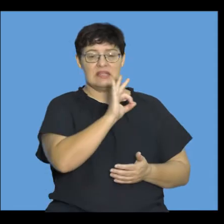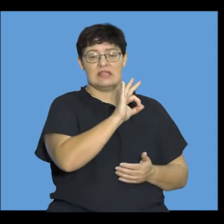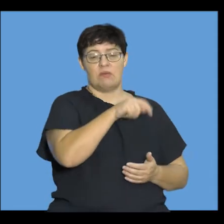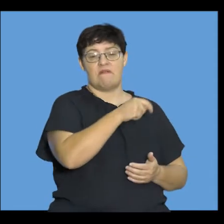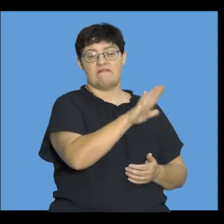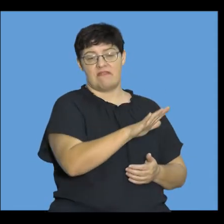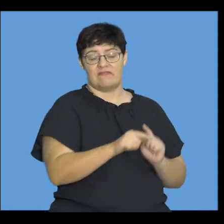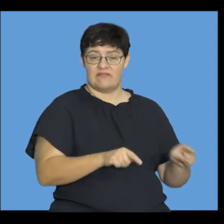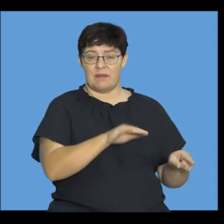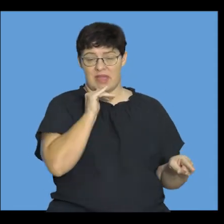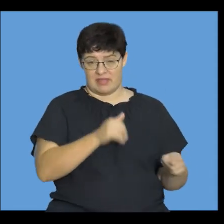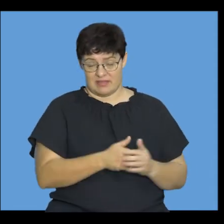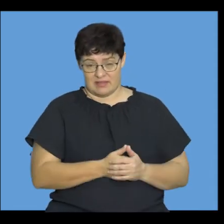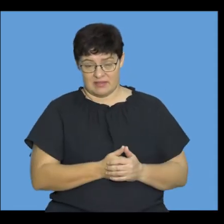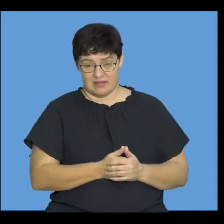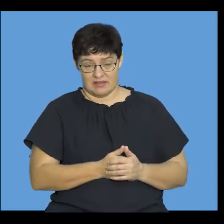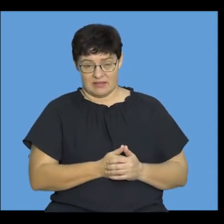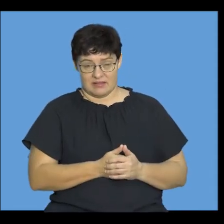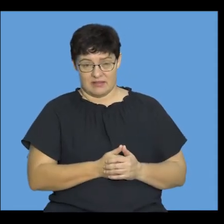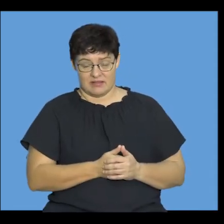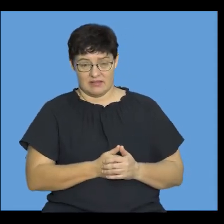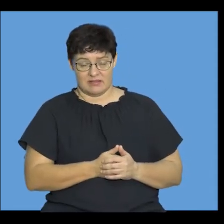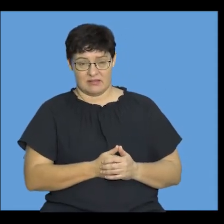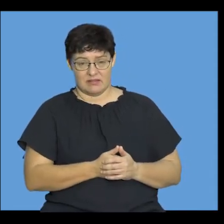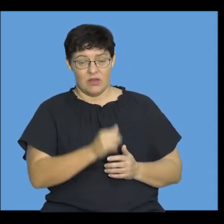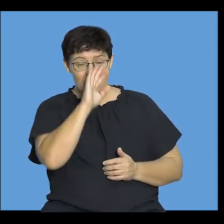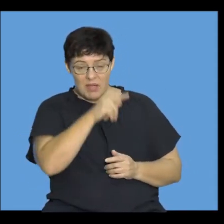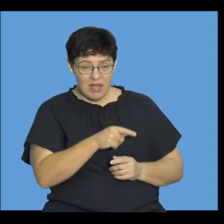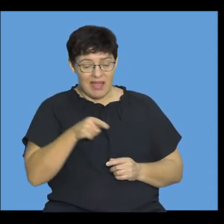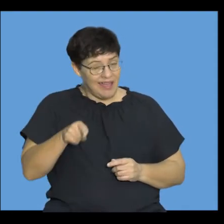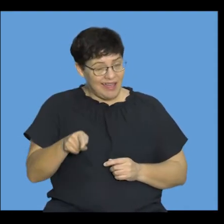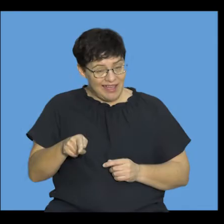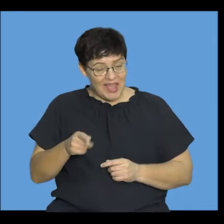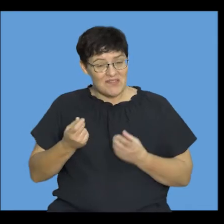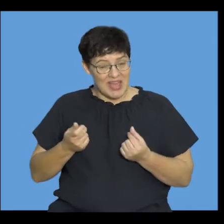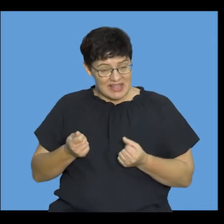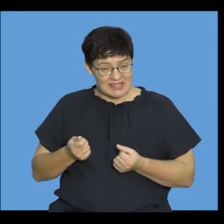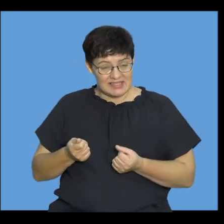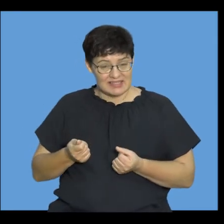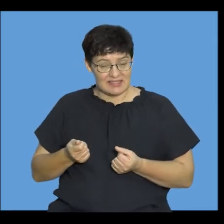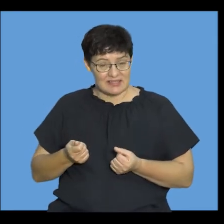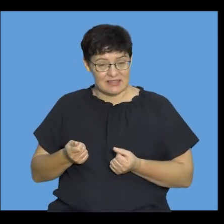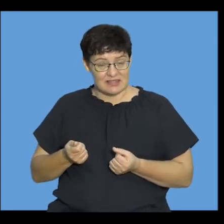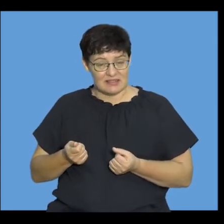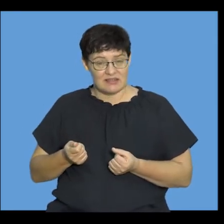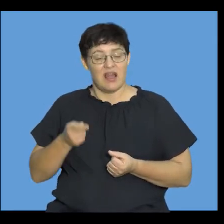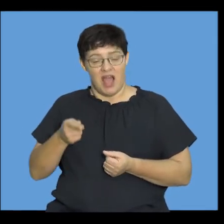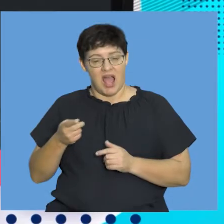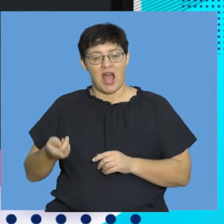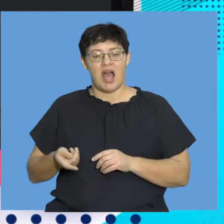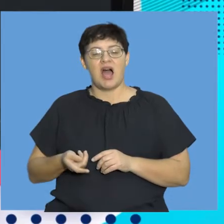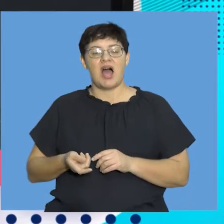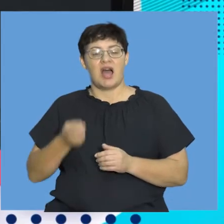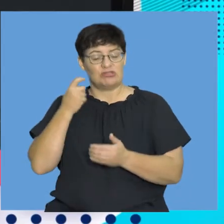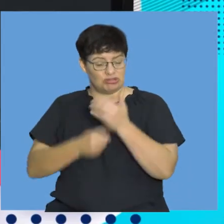very high if you compare to the 3.5% that would be charged by the banks. Because remember, these people that provide the finances